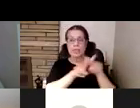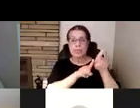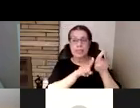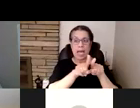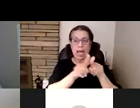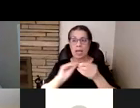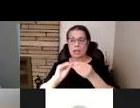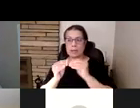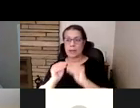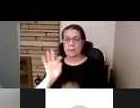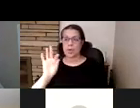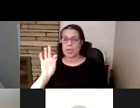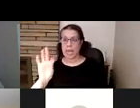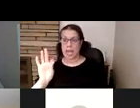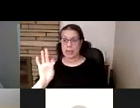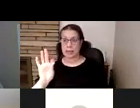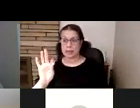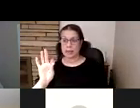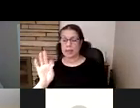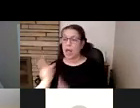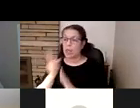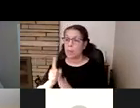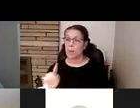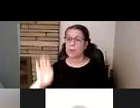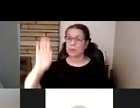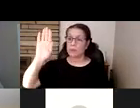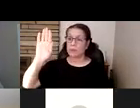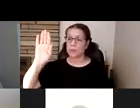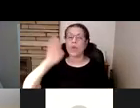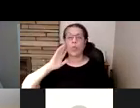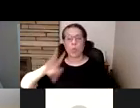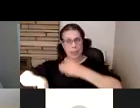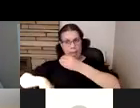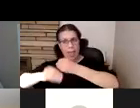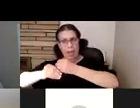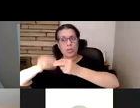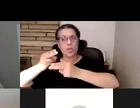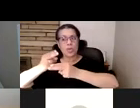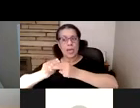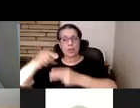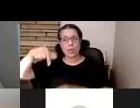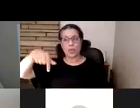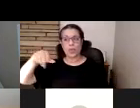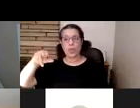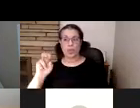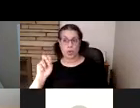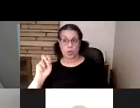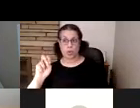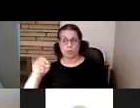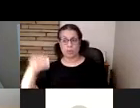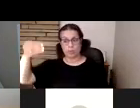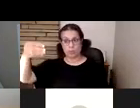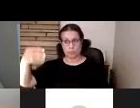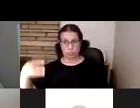*9. And once you've raised your hand, you'll be added to the queue with others who have raised their hands. I will call